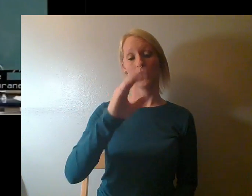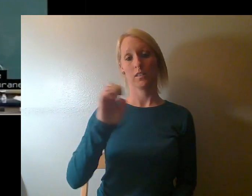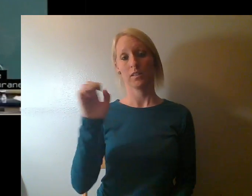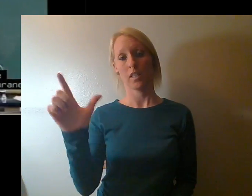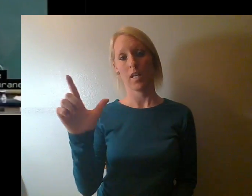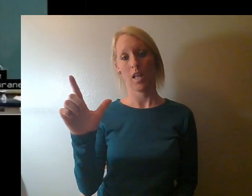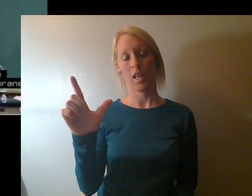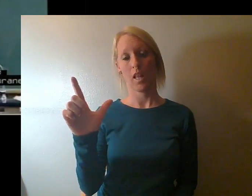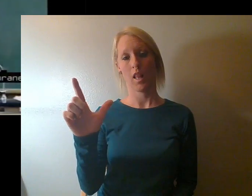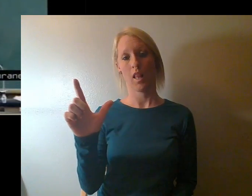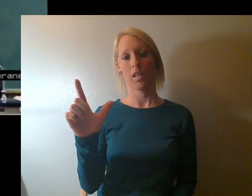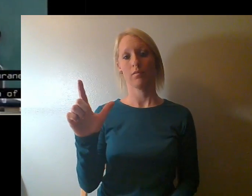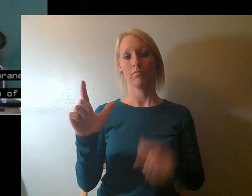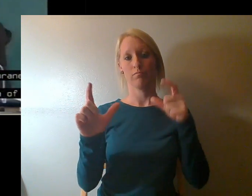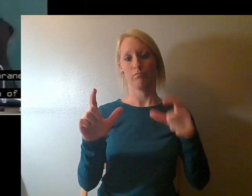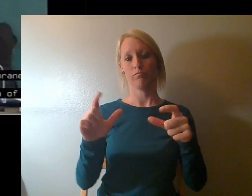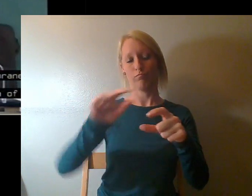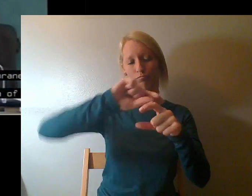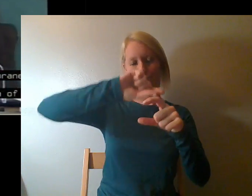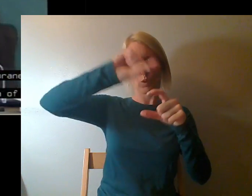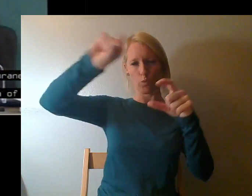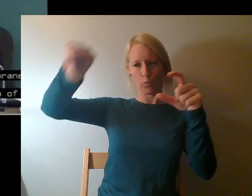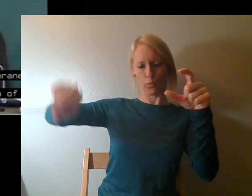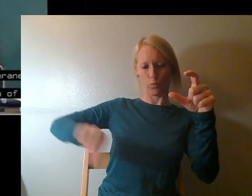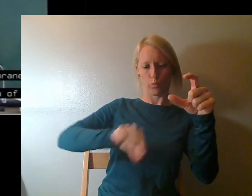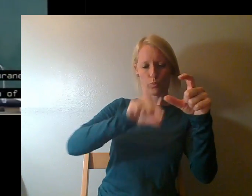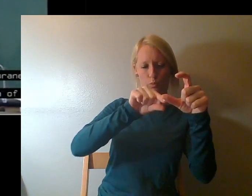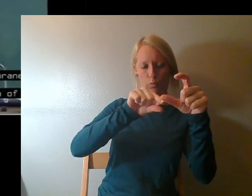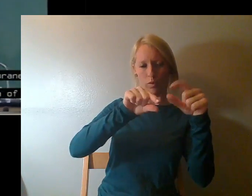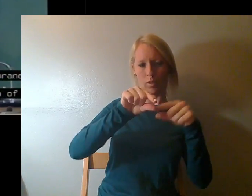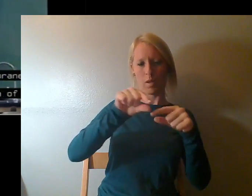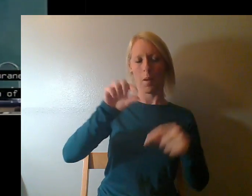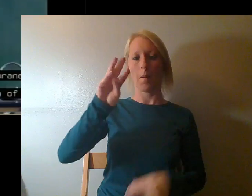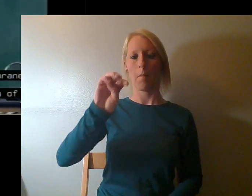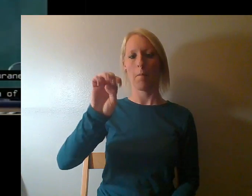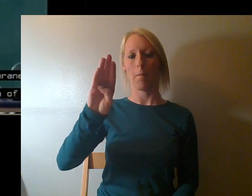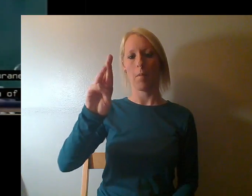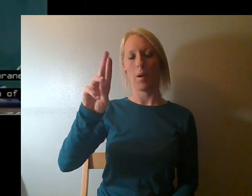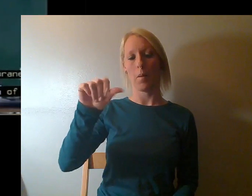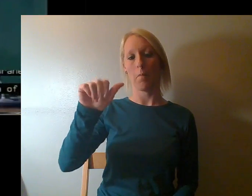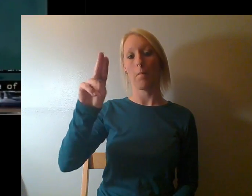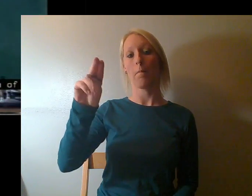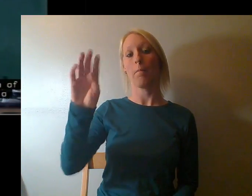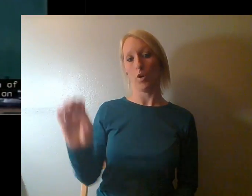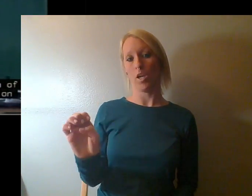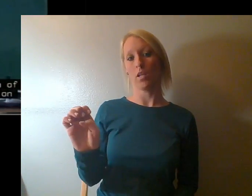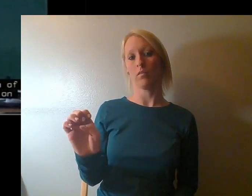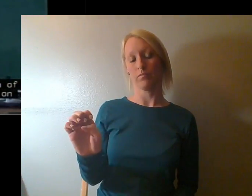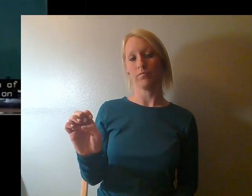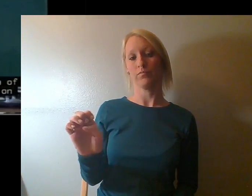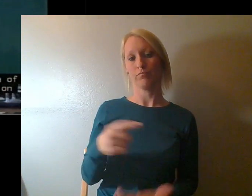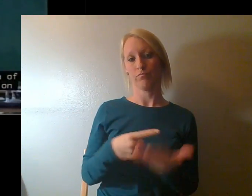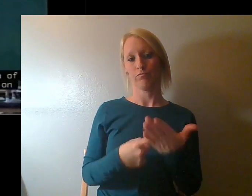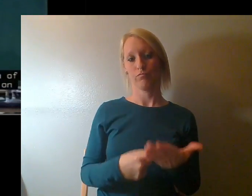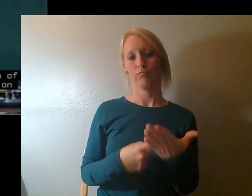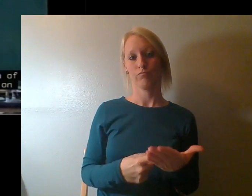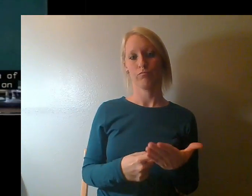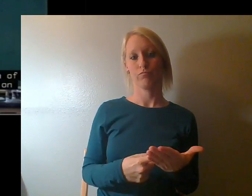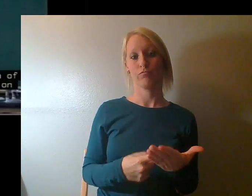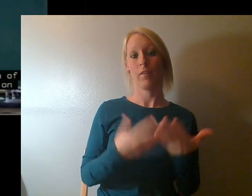us. And then get into the idea of this process called diffusion and